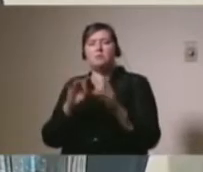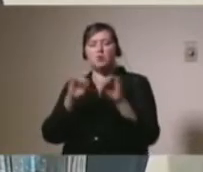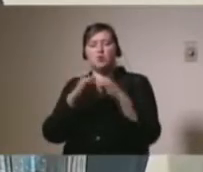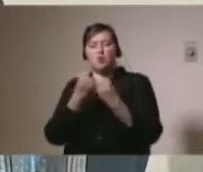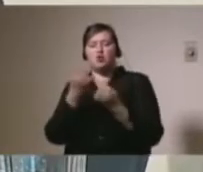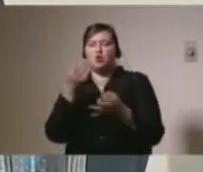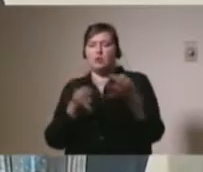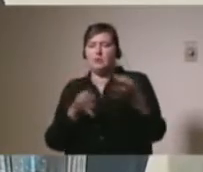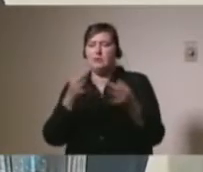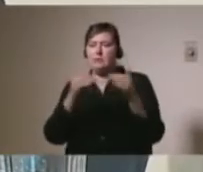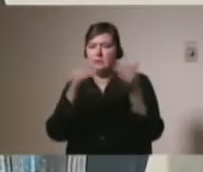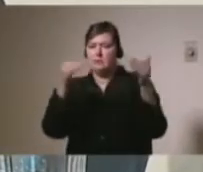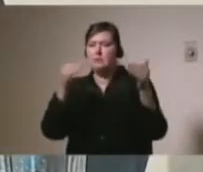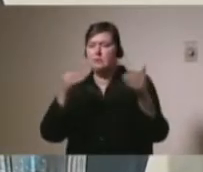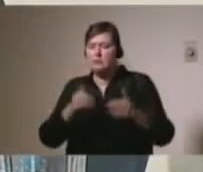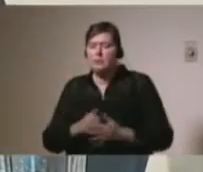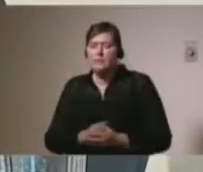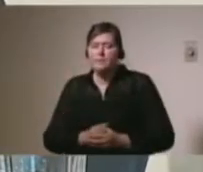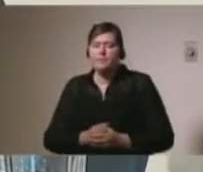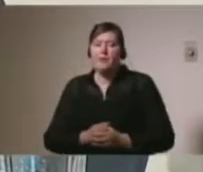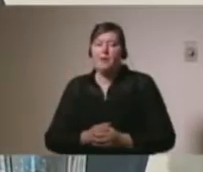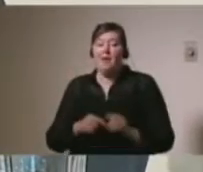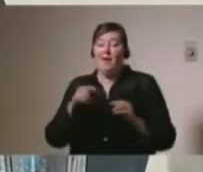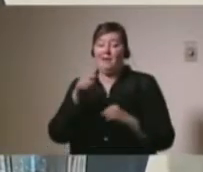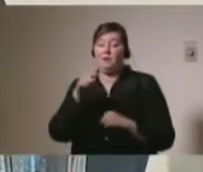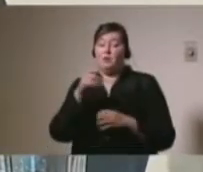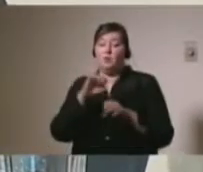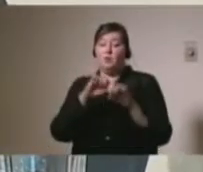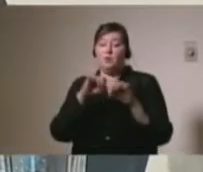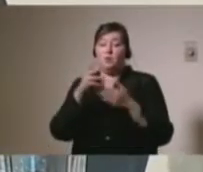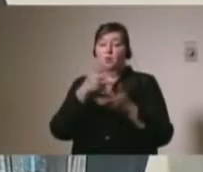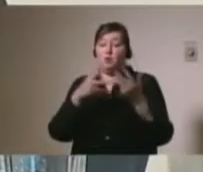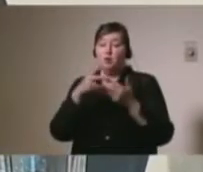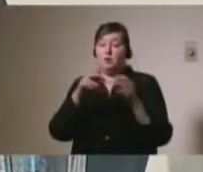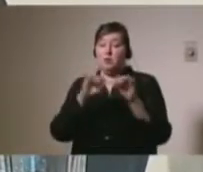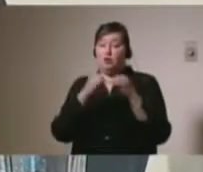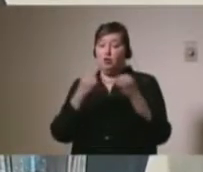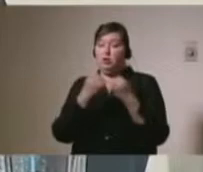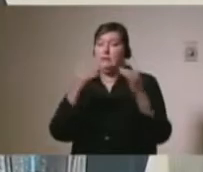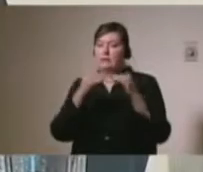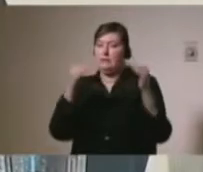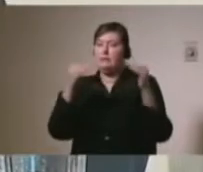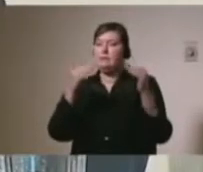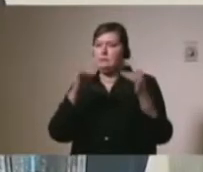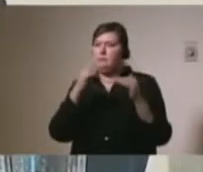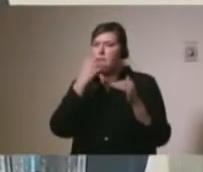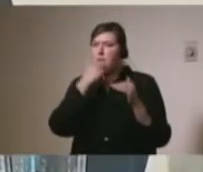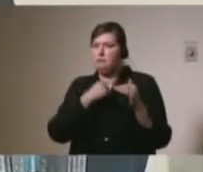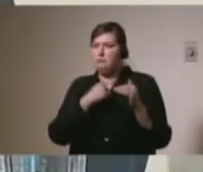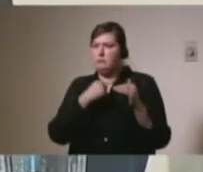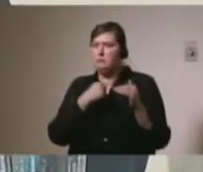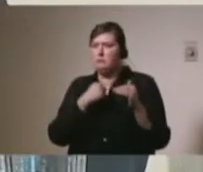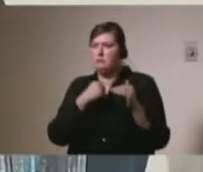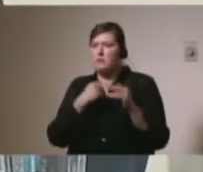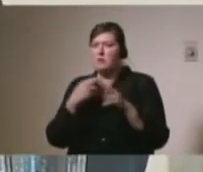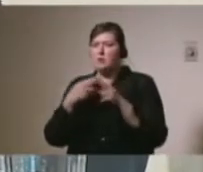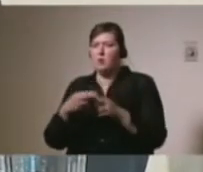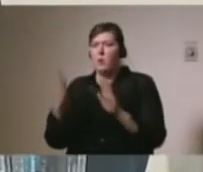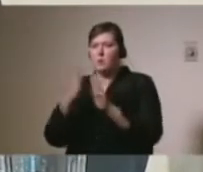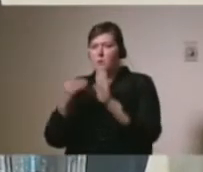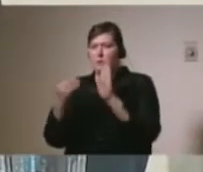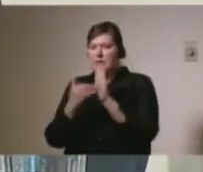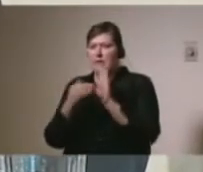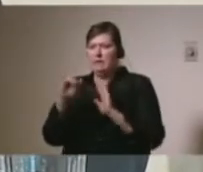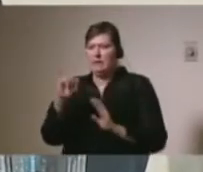there, and that comes into how the government runs its business, what they call New Zealand Inc. That's the first thing. The next